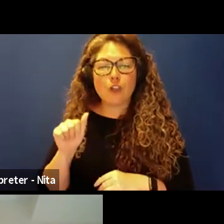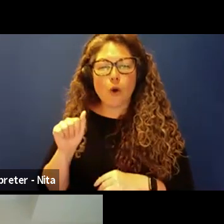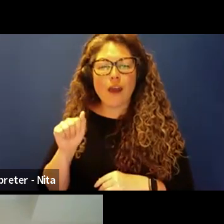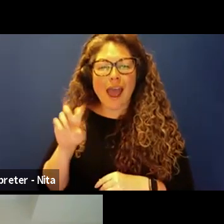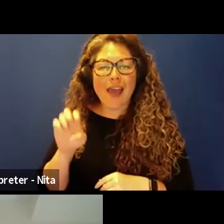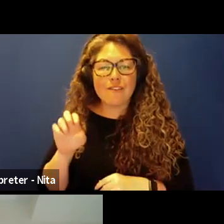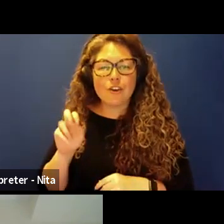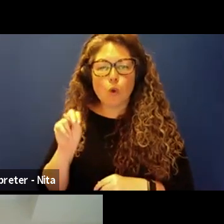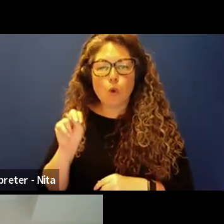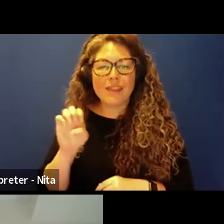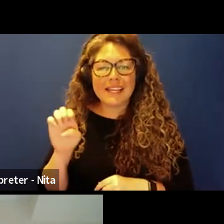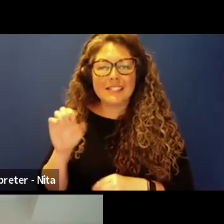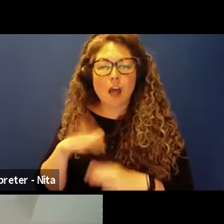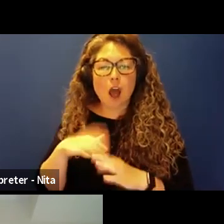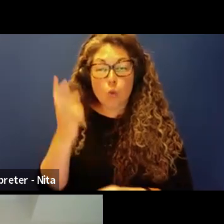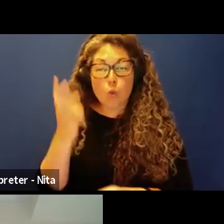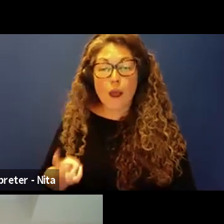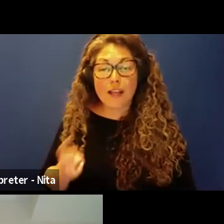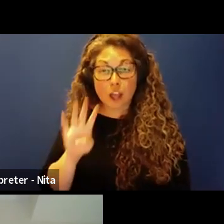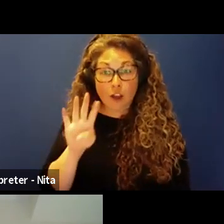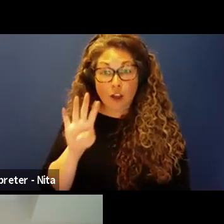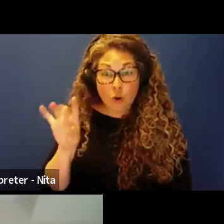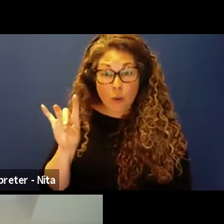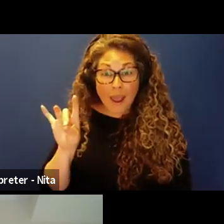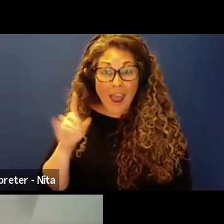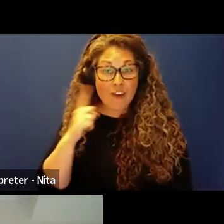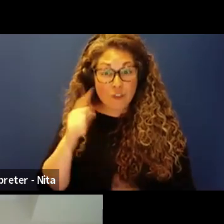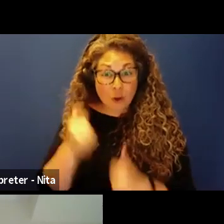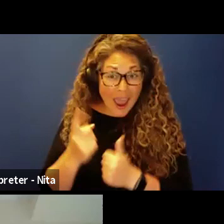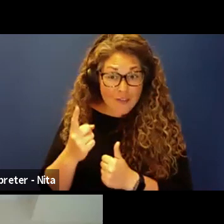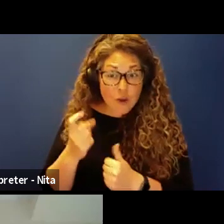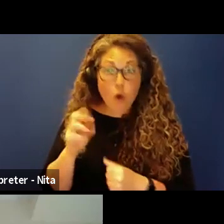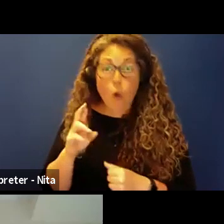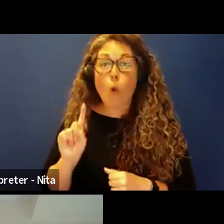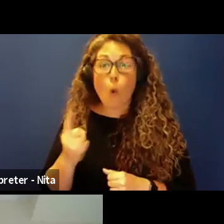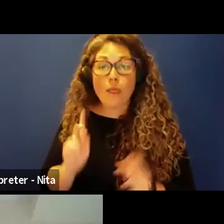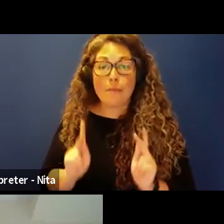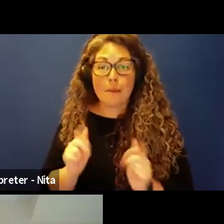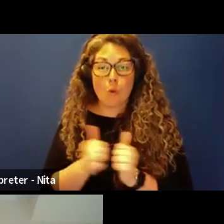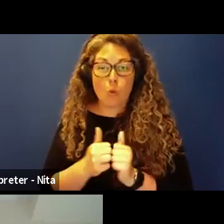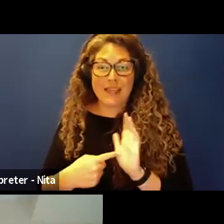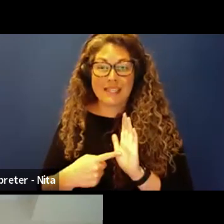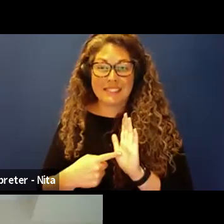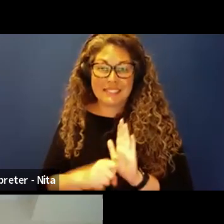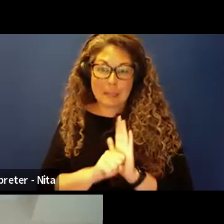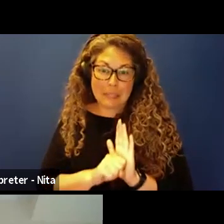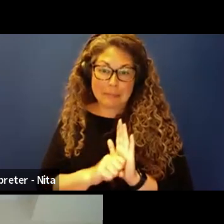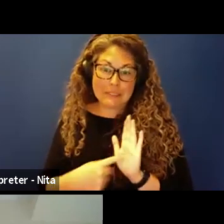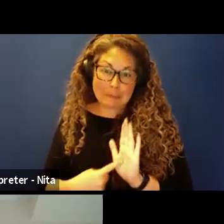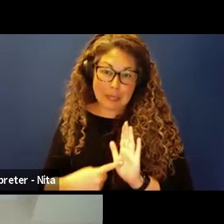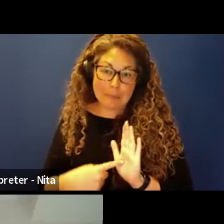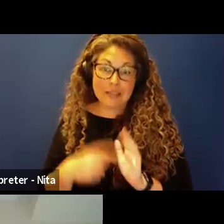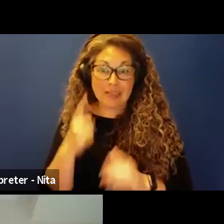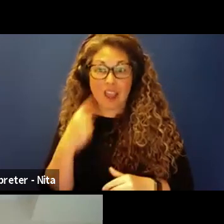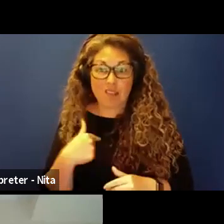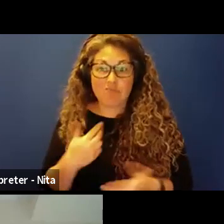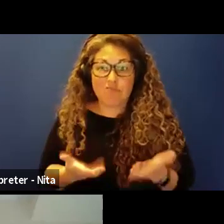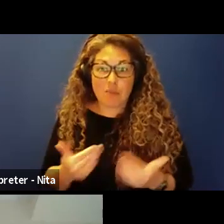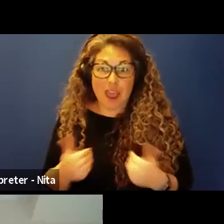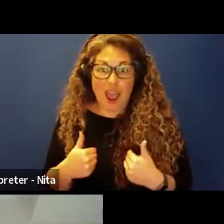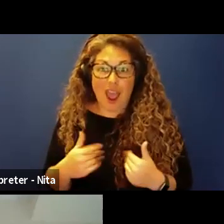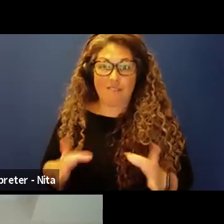4 to 8? Is that for everyone or just the people with symptoms who think they may have COVID-19? Is it free